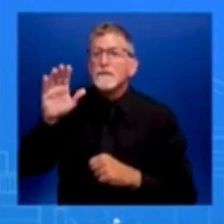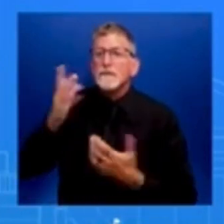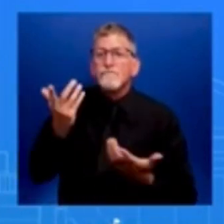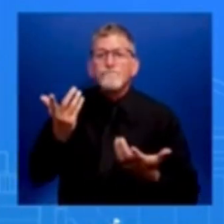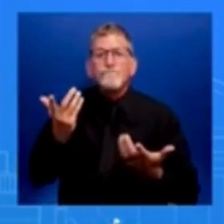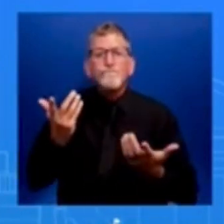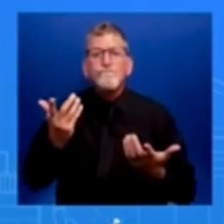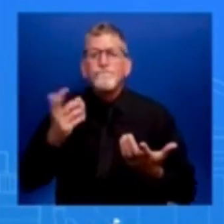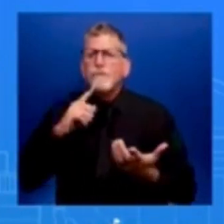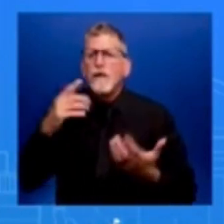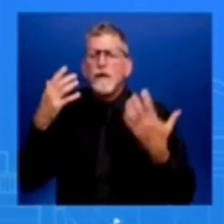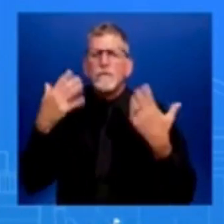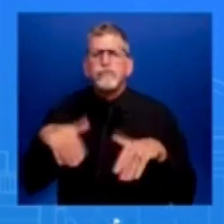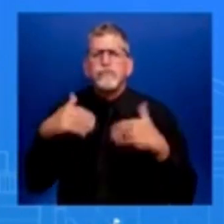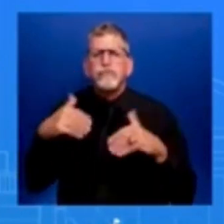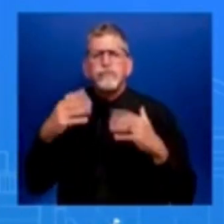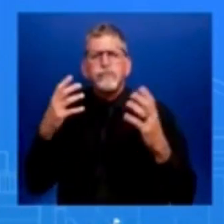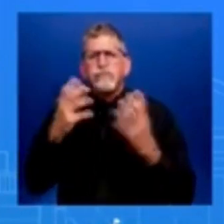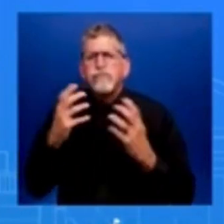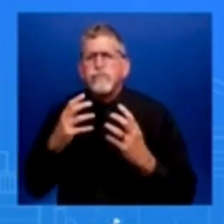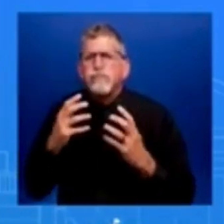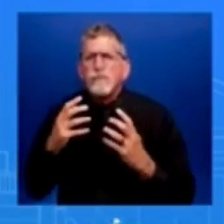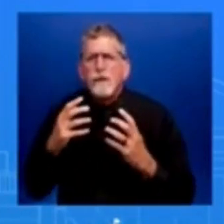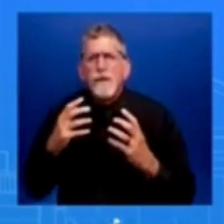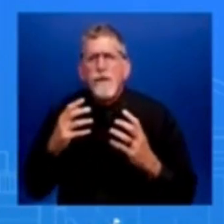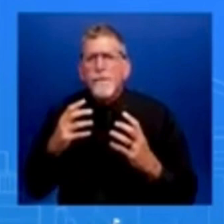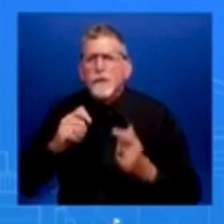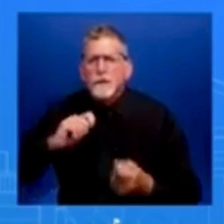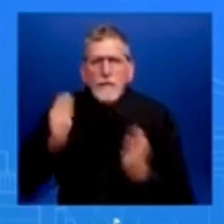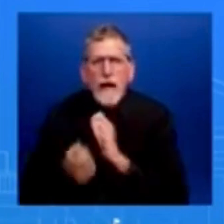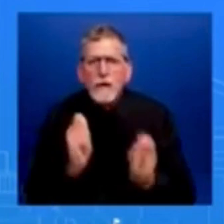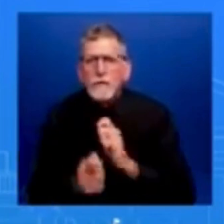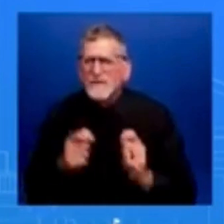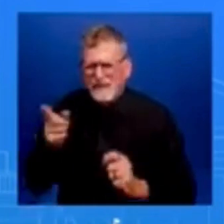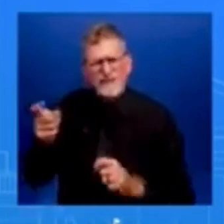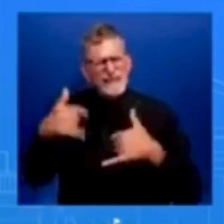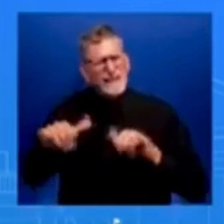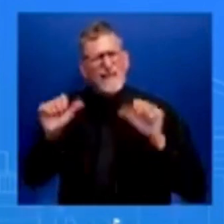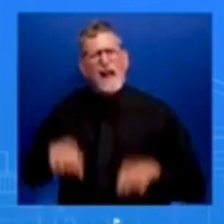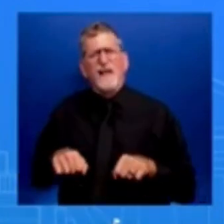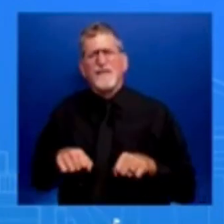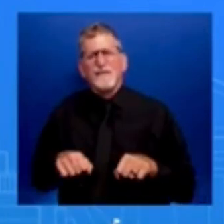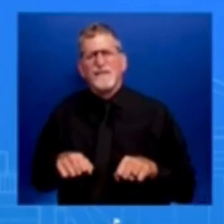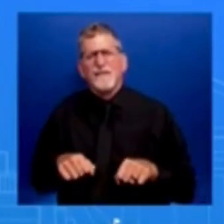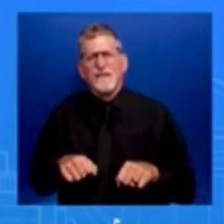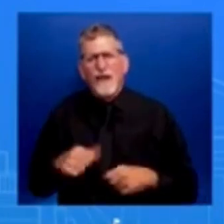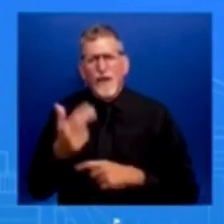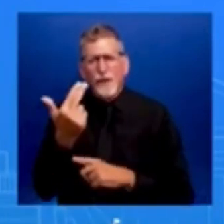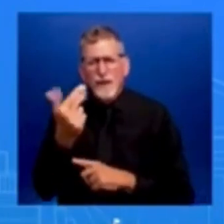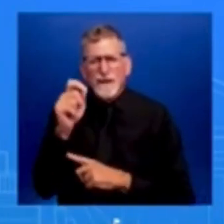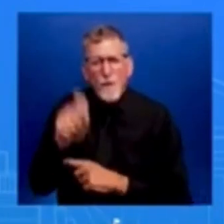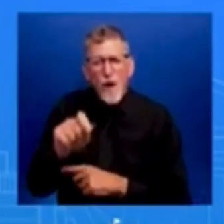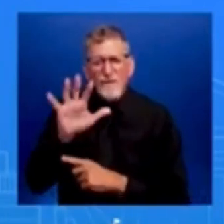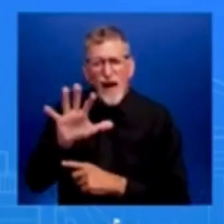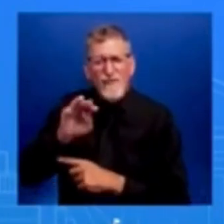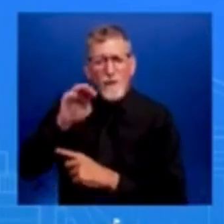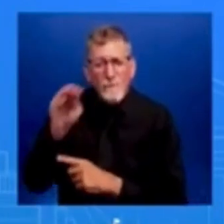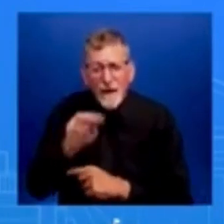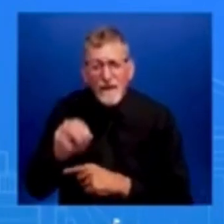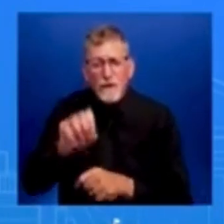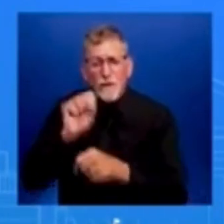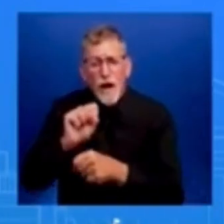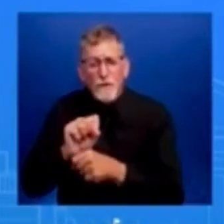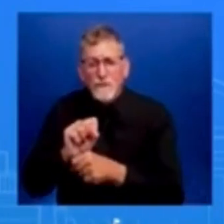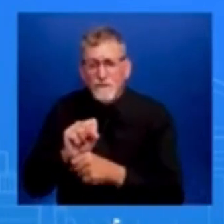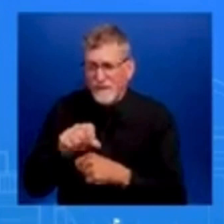of changes that he's been able to make, 13.5 million jobs created under this president, unemployment at under